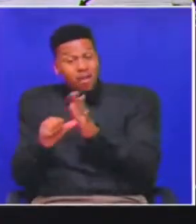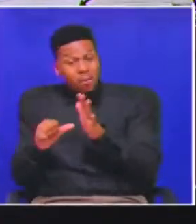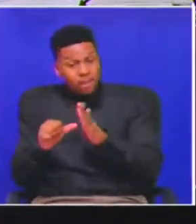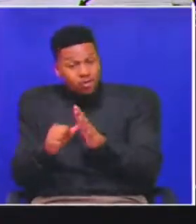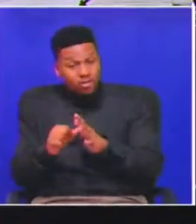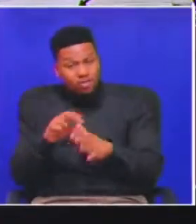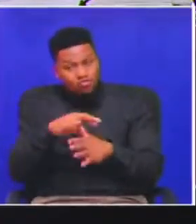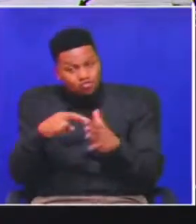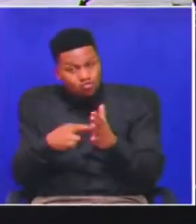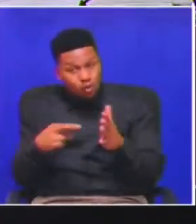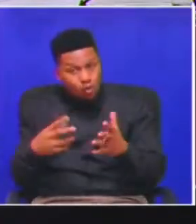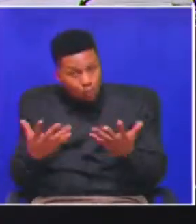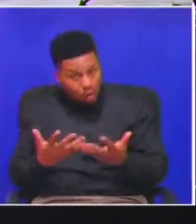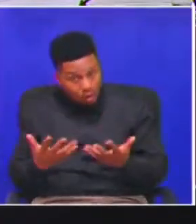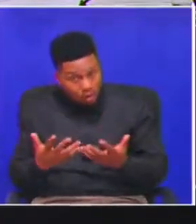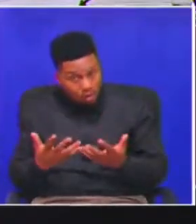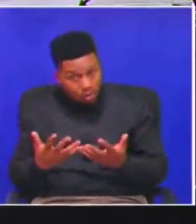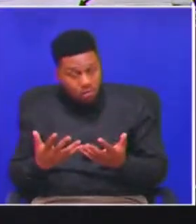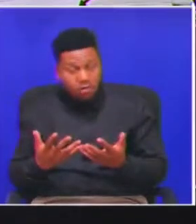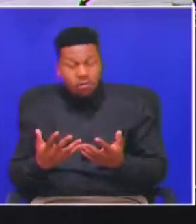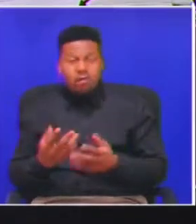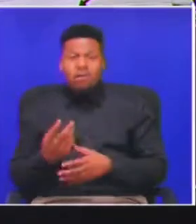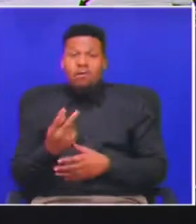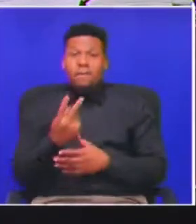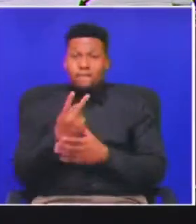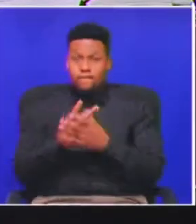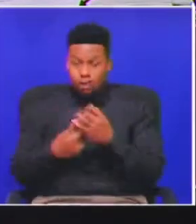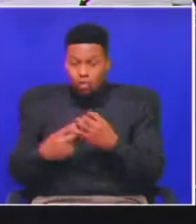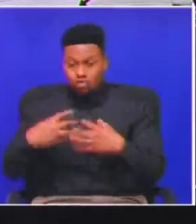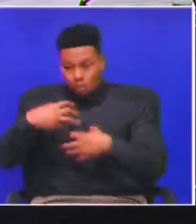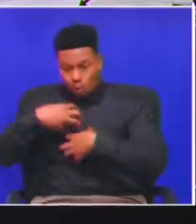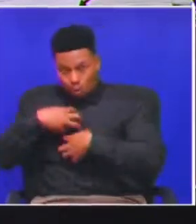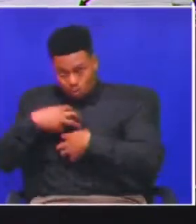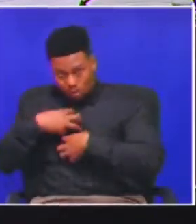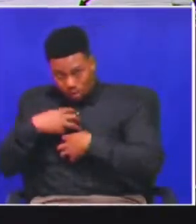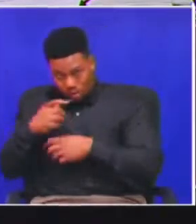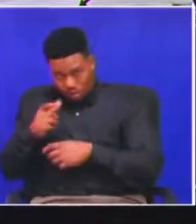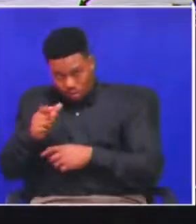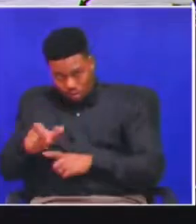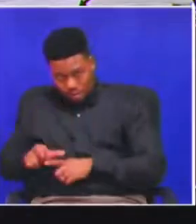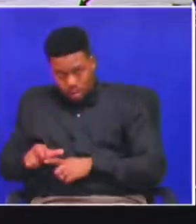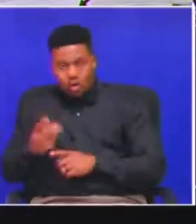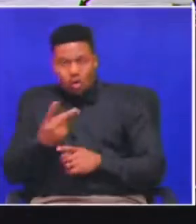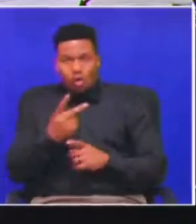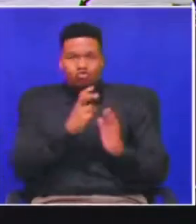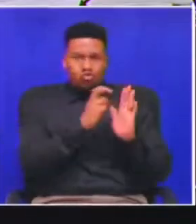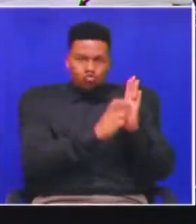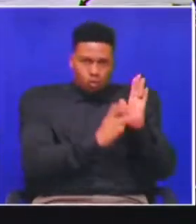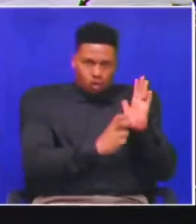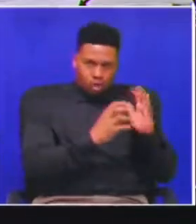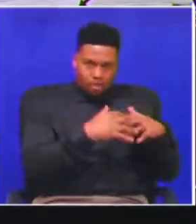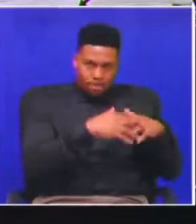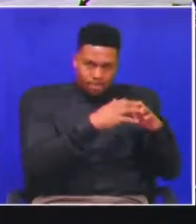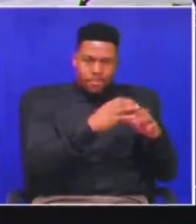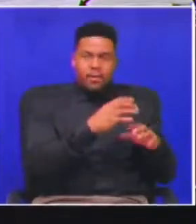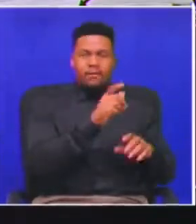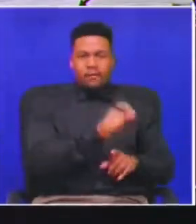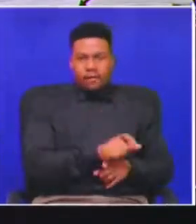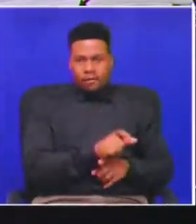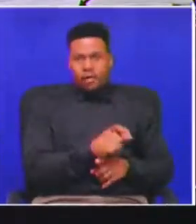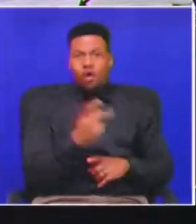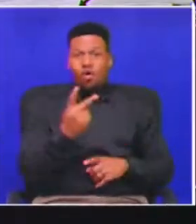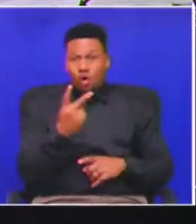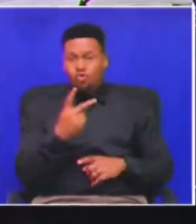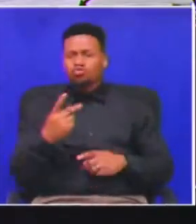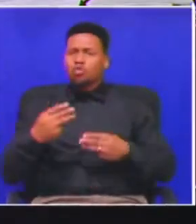an owner, as a regulator, and also, yes, as a manager in some